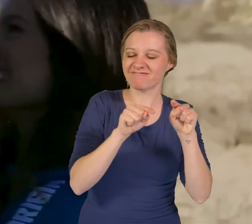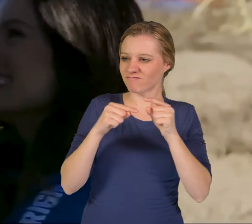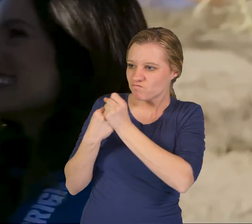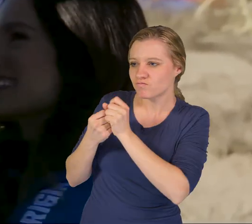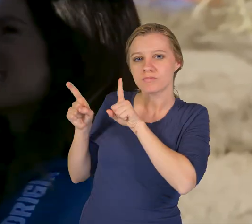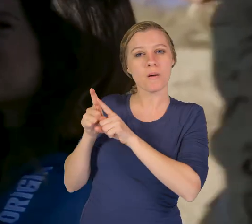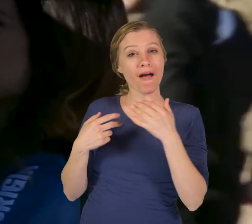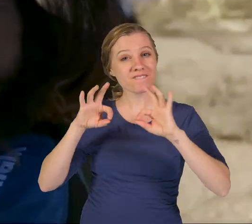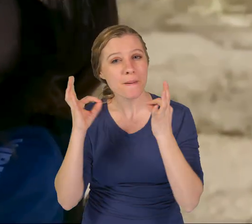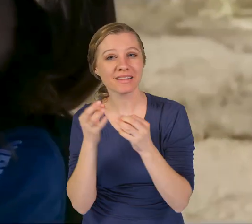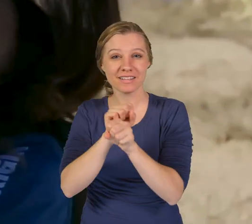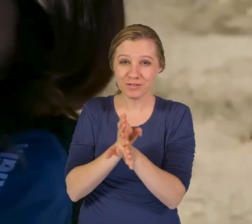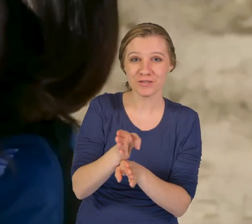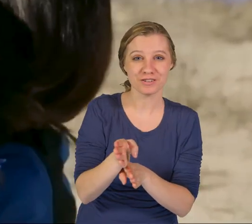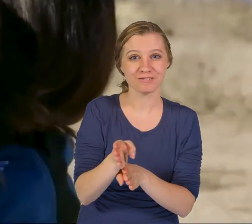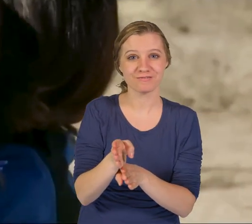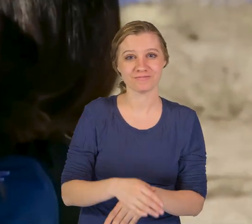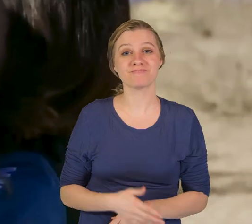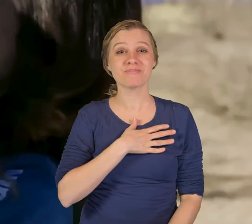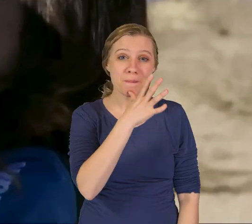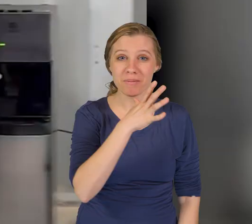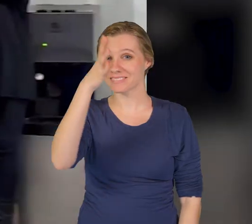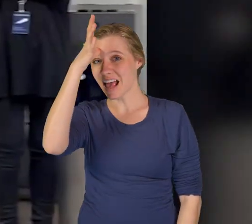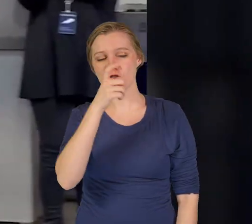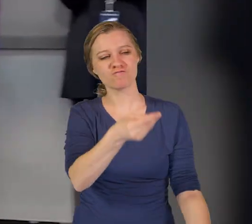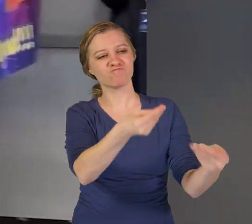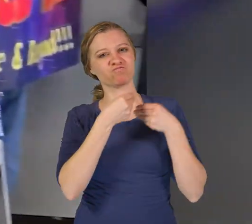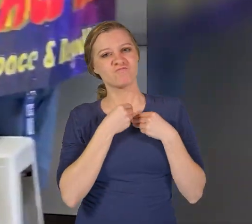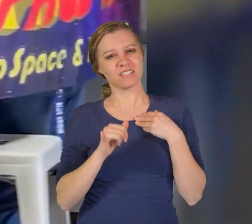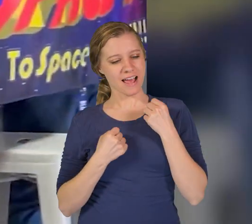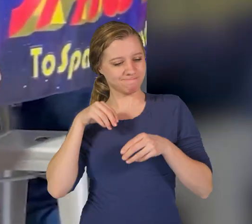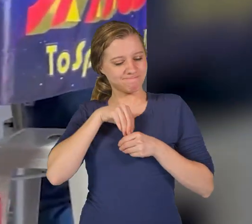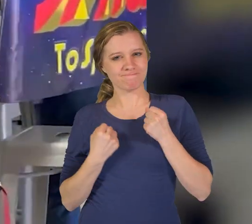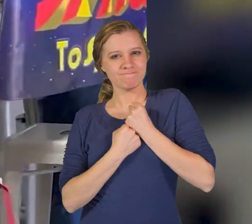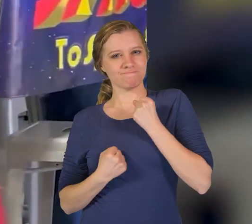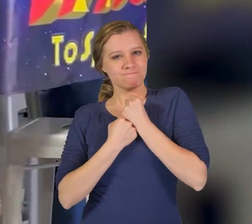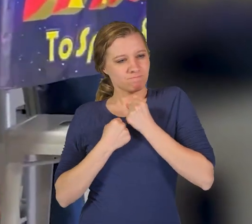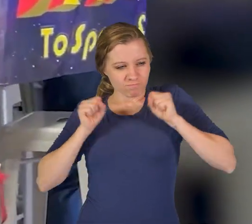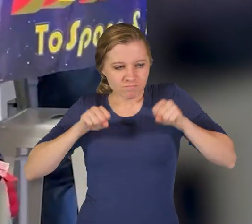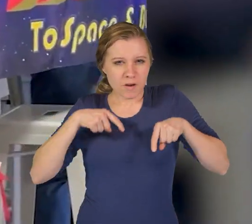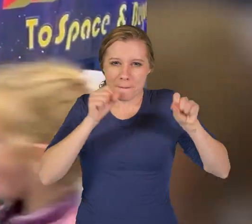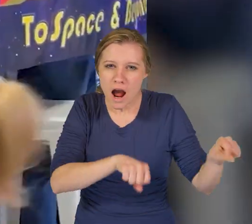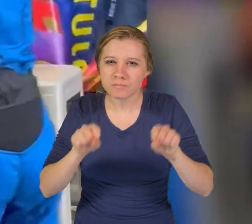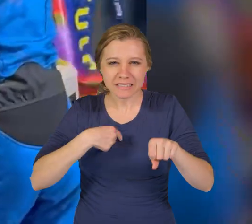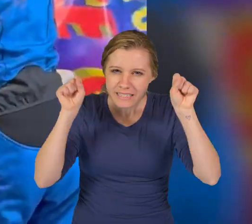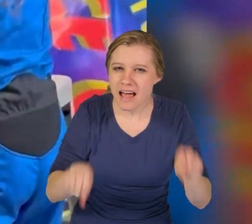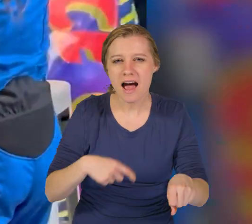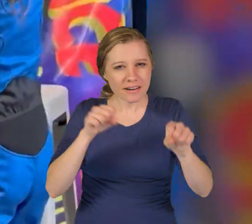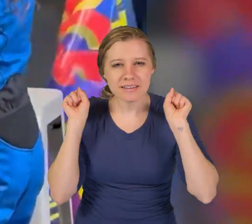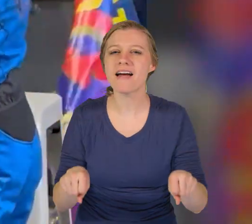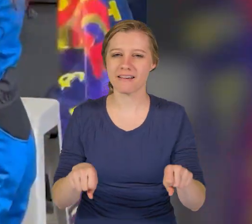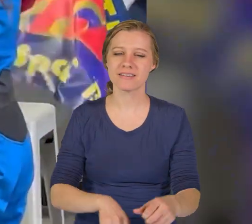for both of us to have a family and a career. To my mom and dad, who became my inner voice telling me